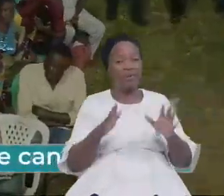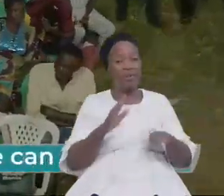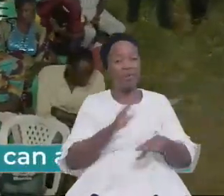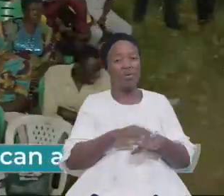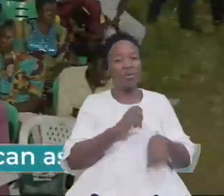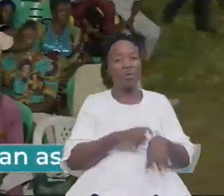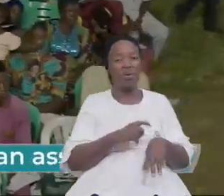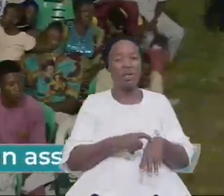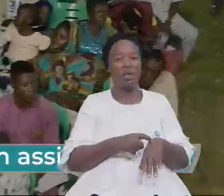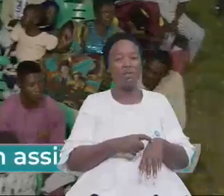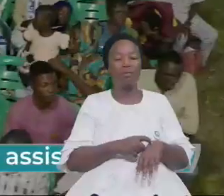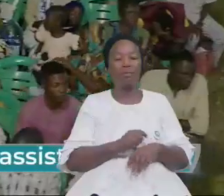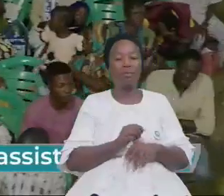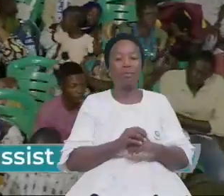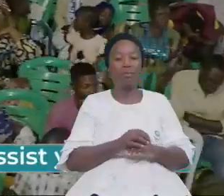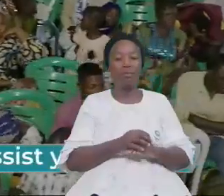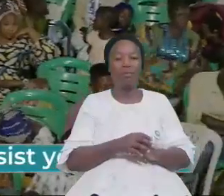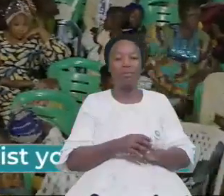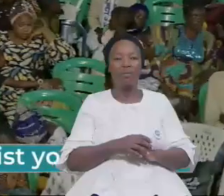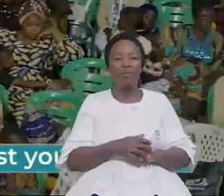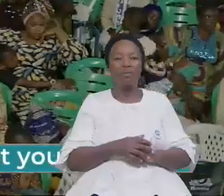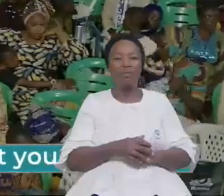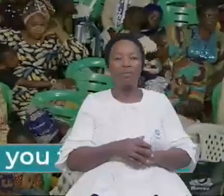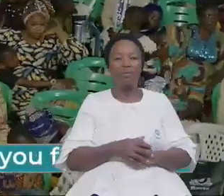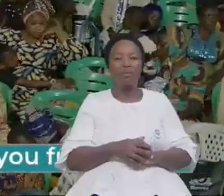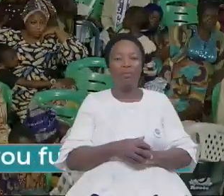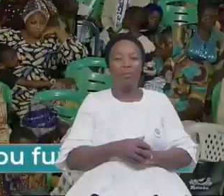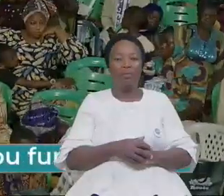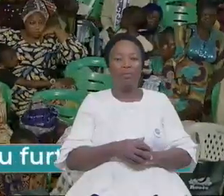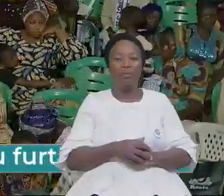taking down of the information.